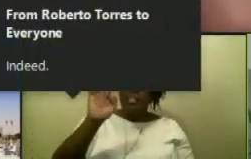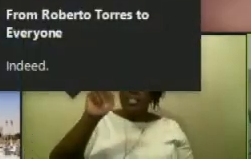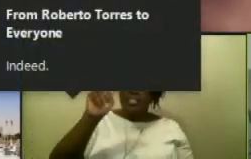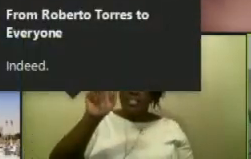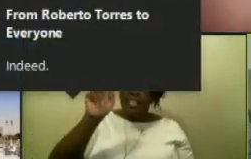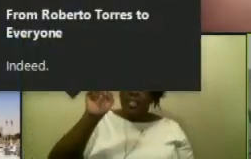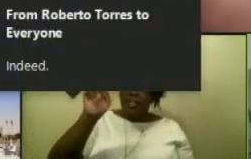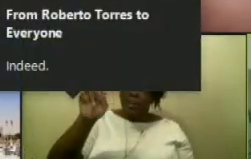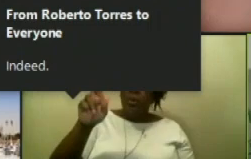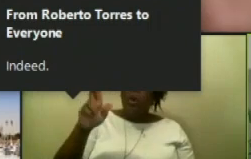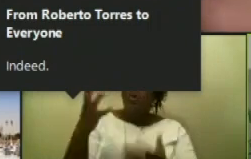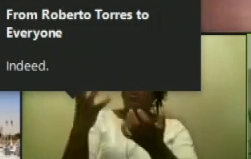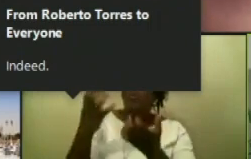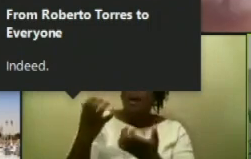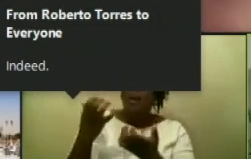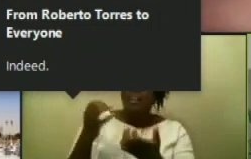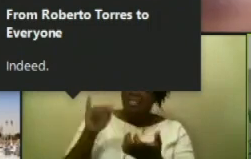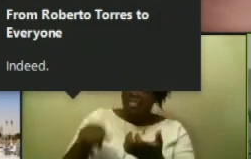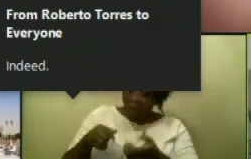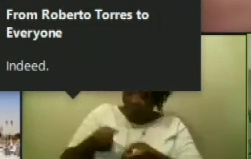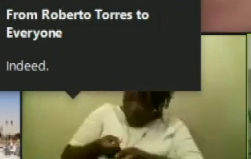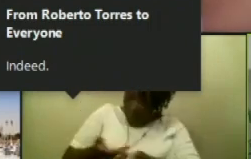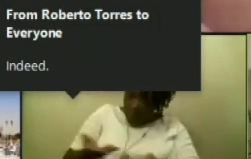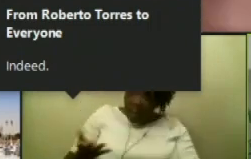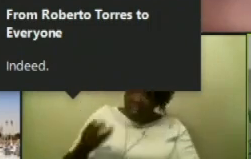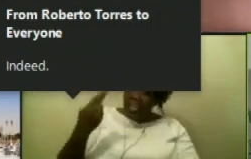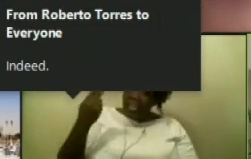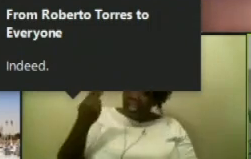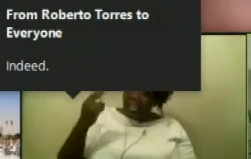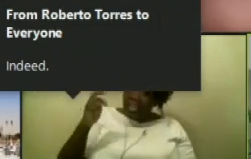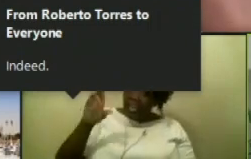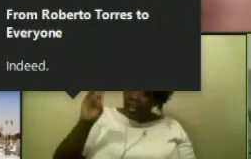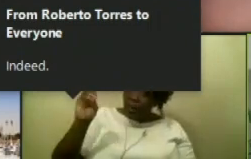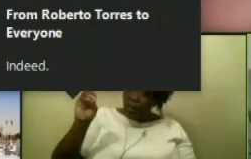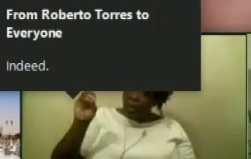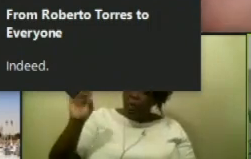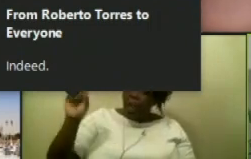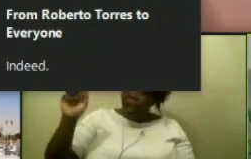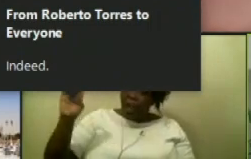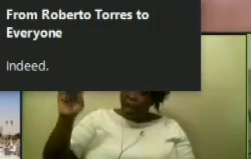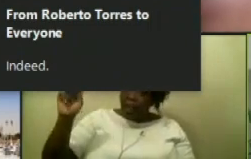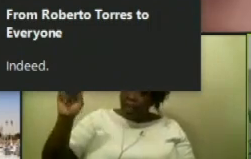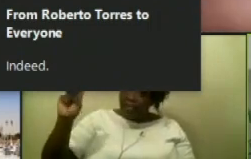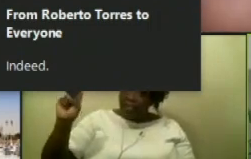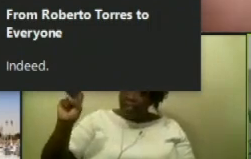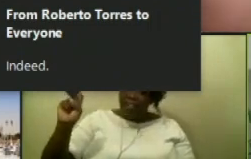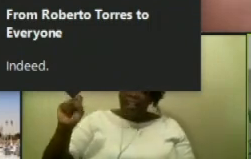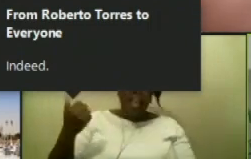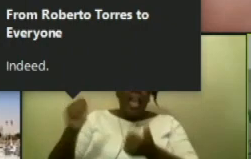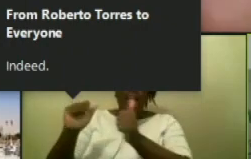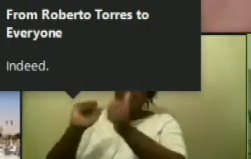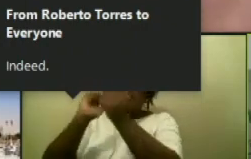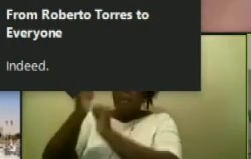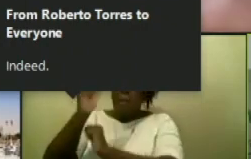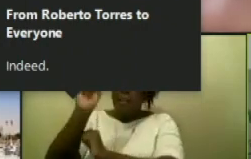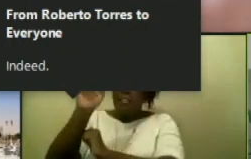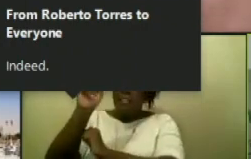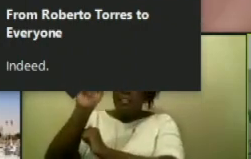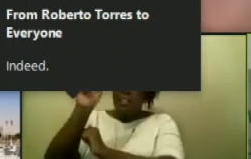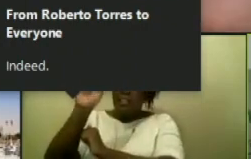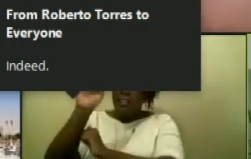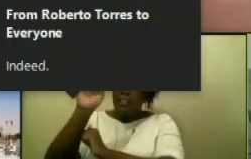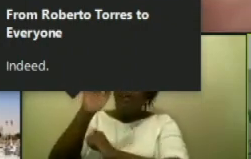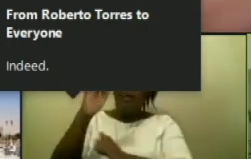the provisions from the HEROES Act to be in anything that passes the Senate and goes to the president's